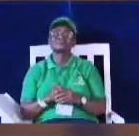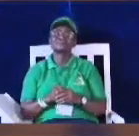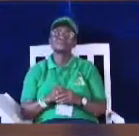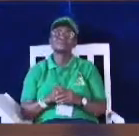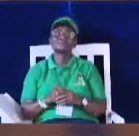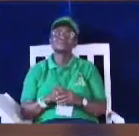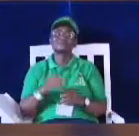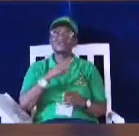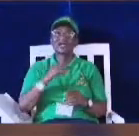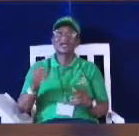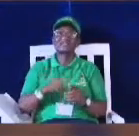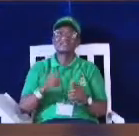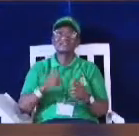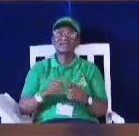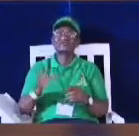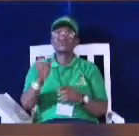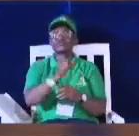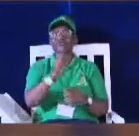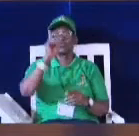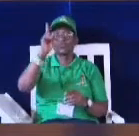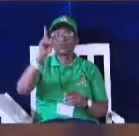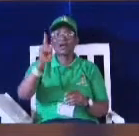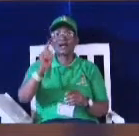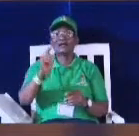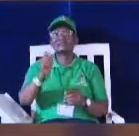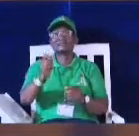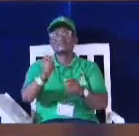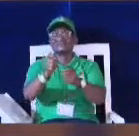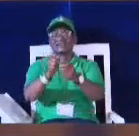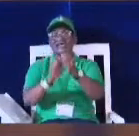And then he took one extra